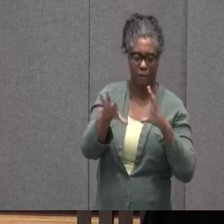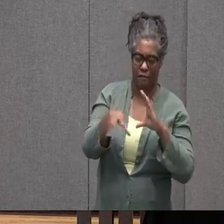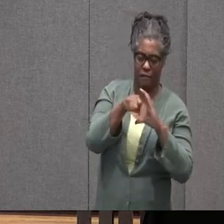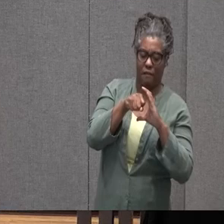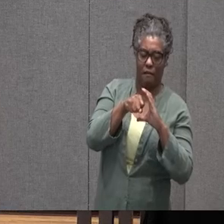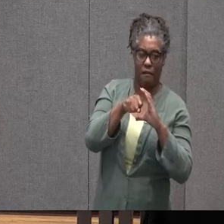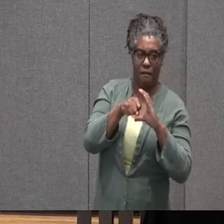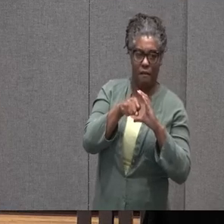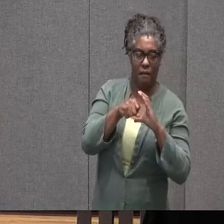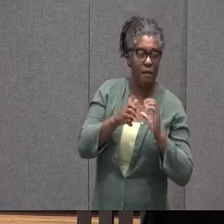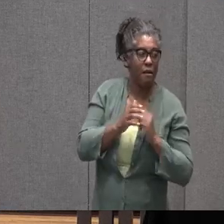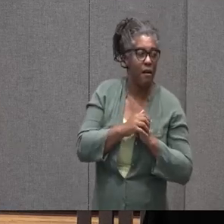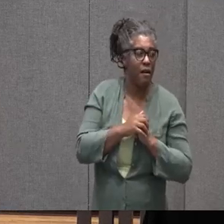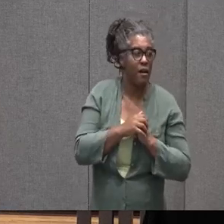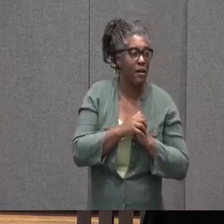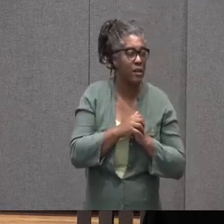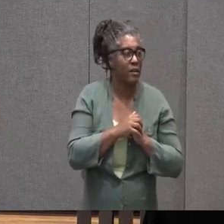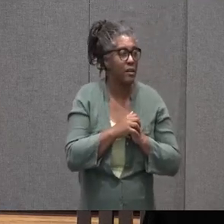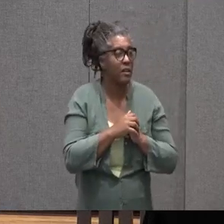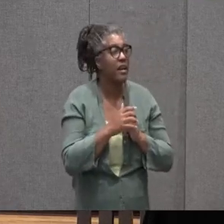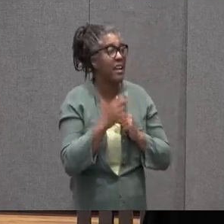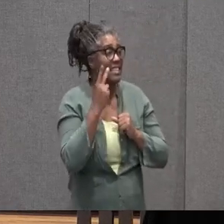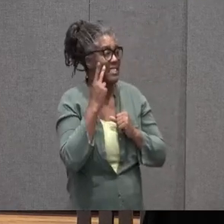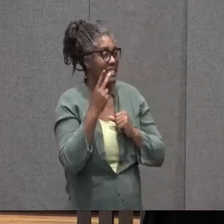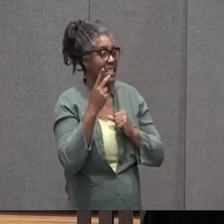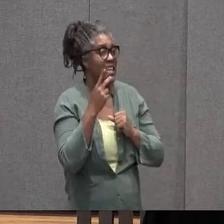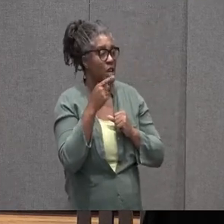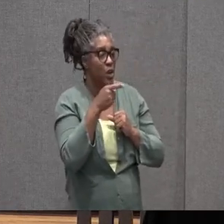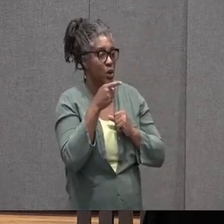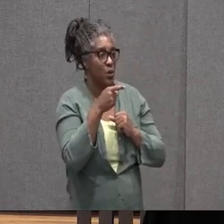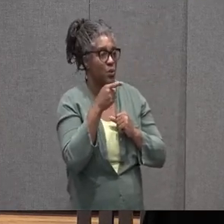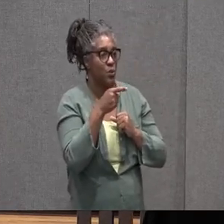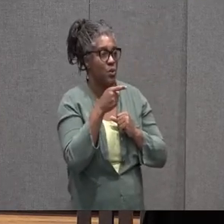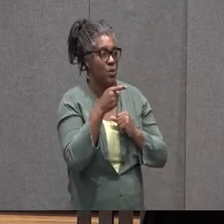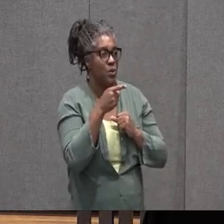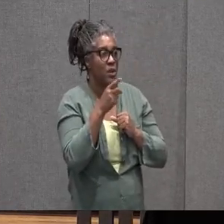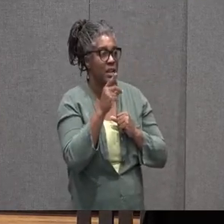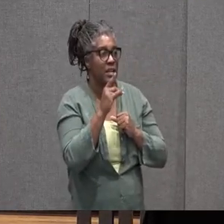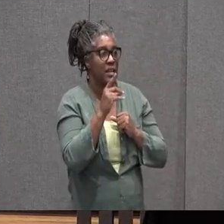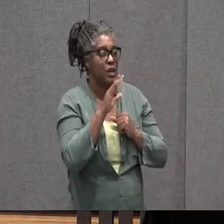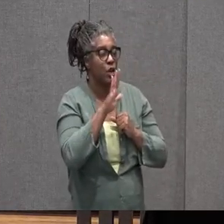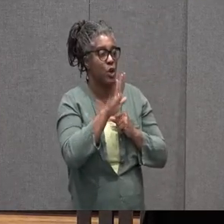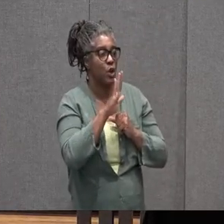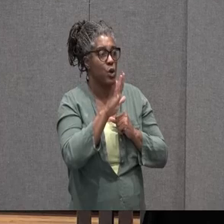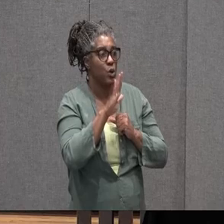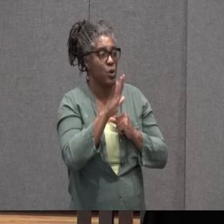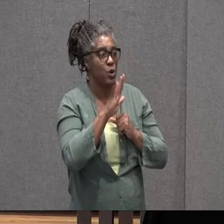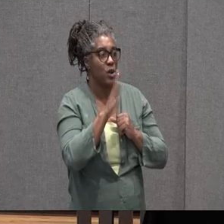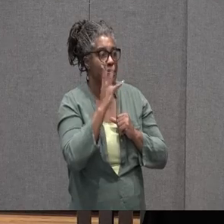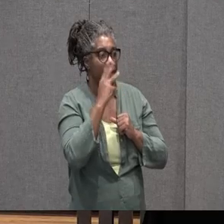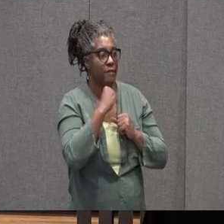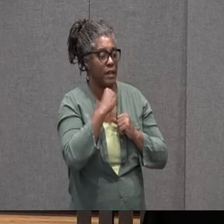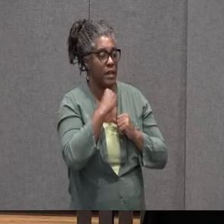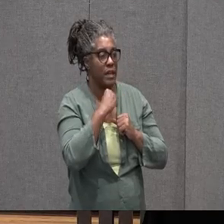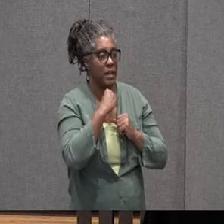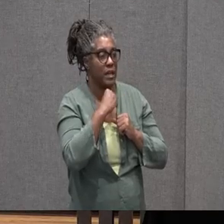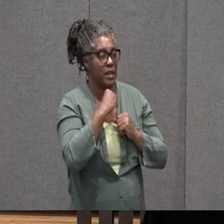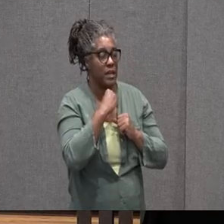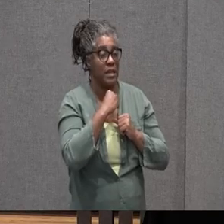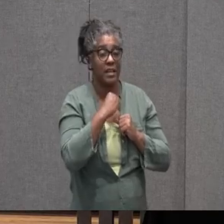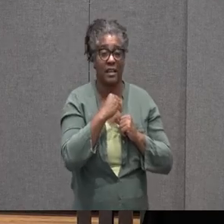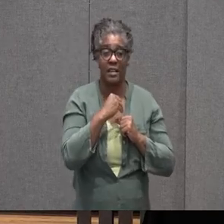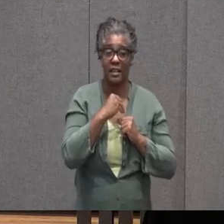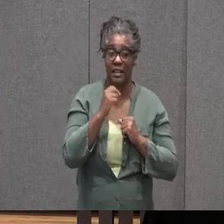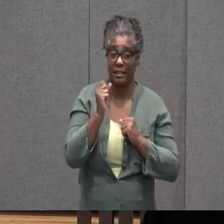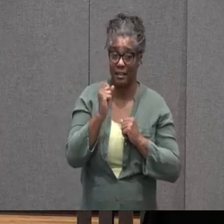R. Okay. And I see that you did your lovely little... Yeah, so the first